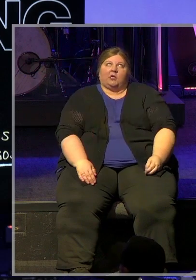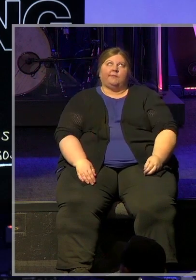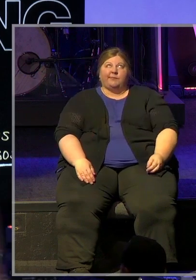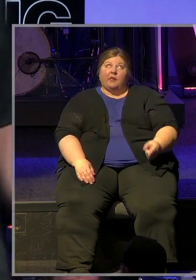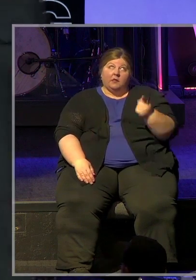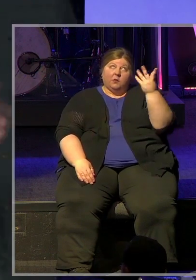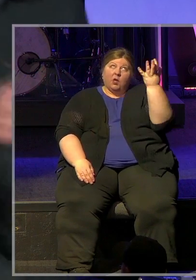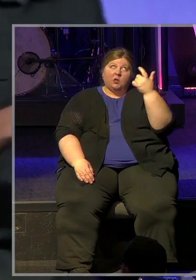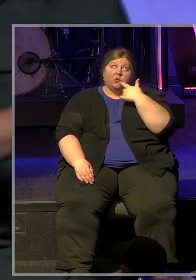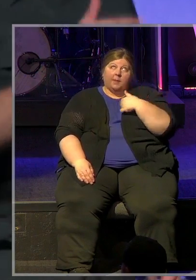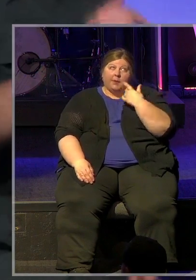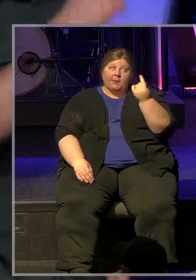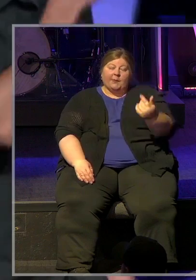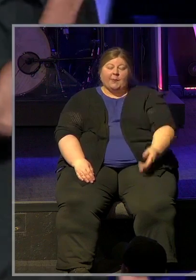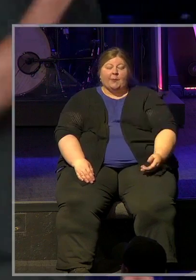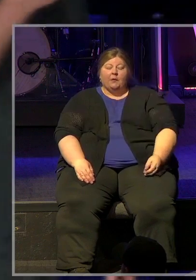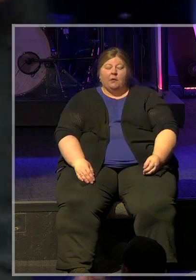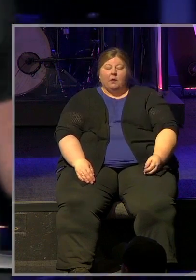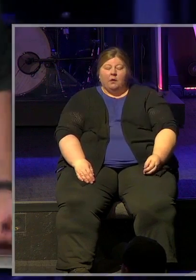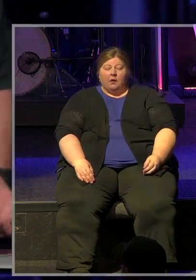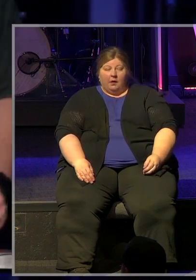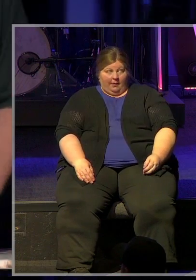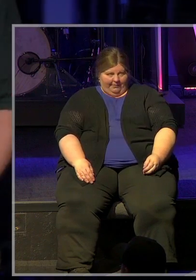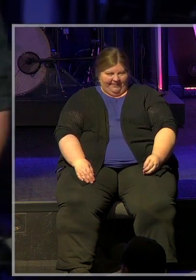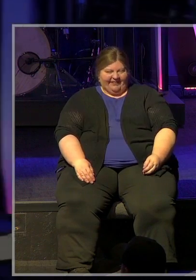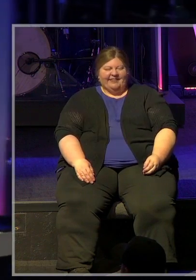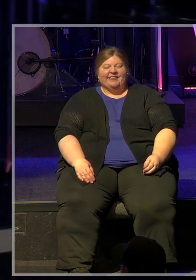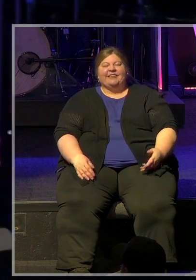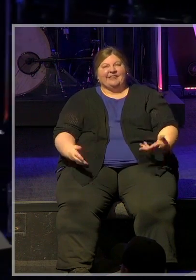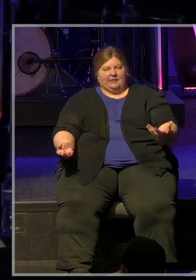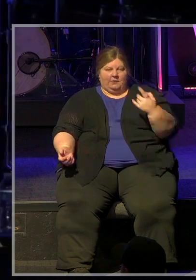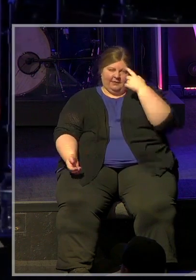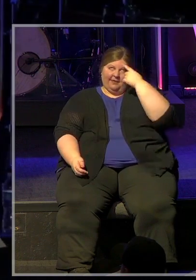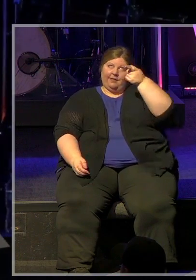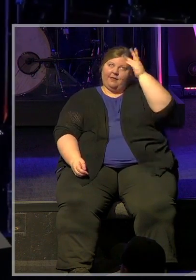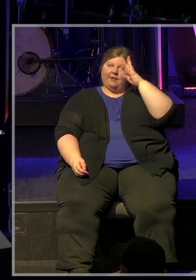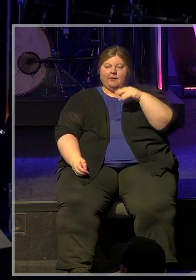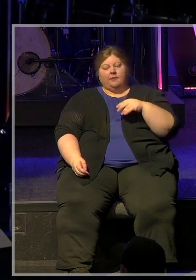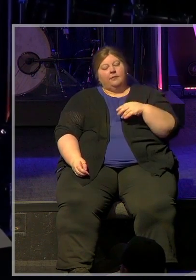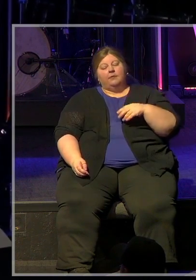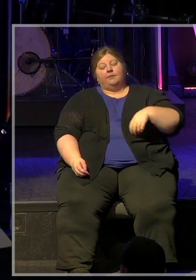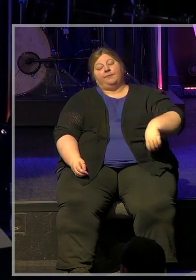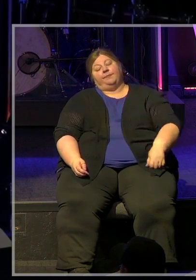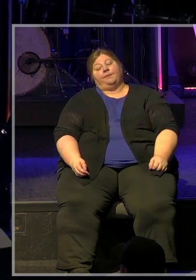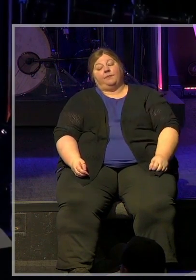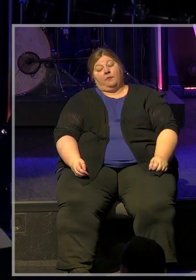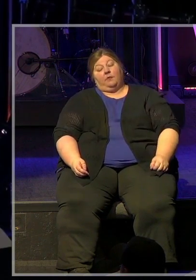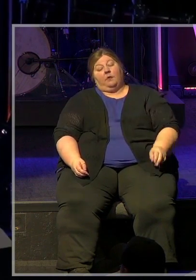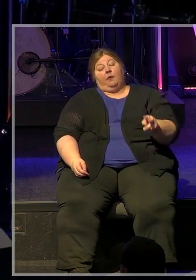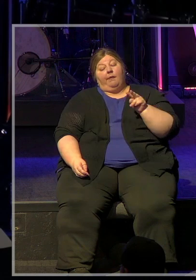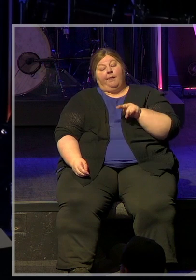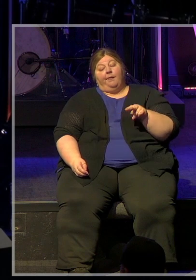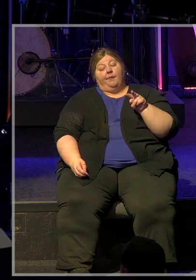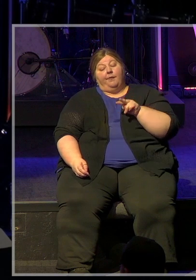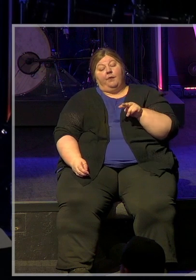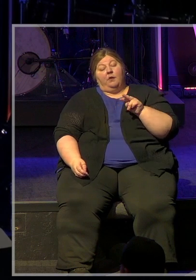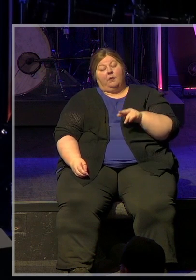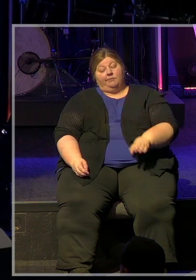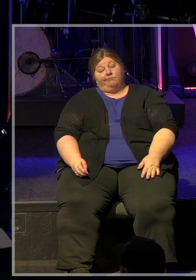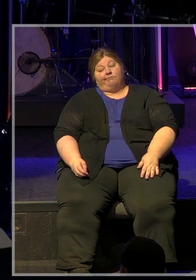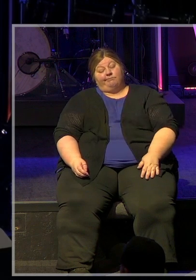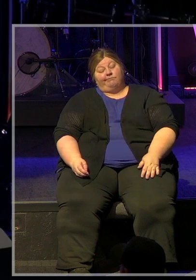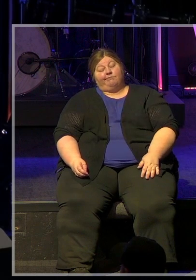to, Lord. That was kind of what I resorted to. And so I think God was up in heaven. I think he was looking down at me, and I think he went, I just feel bad